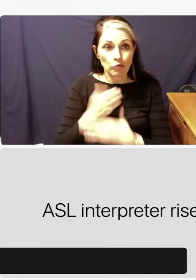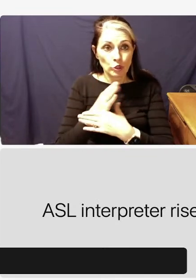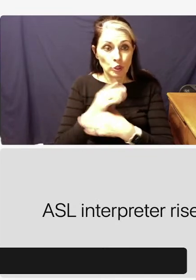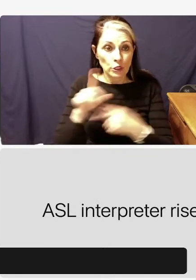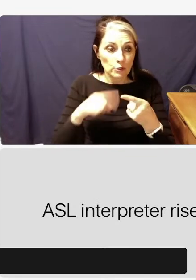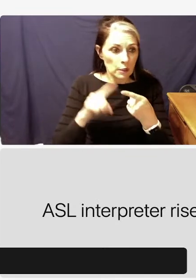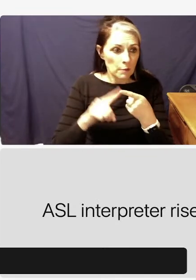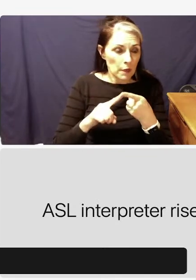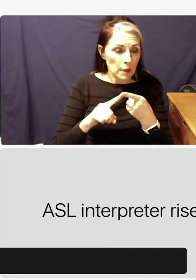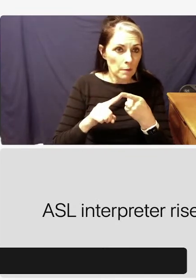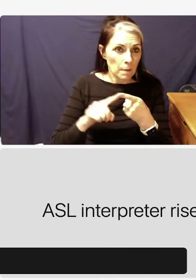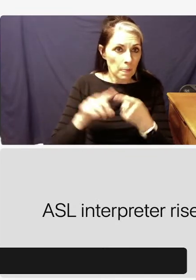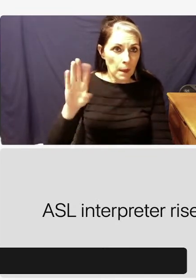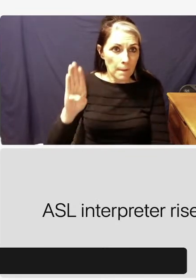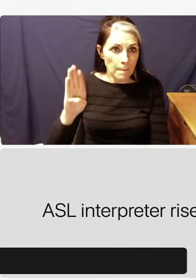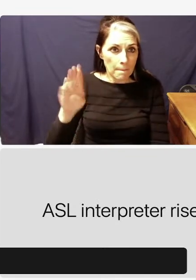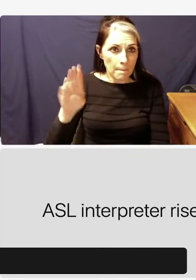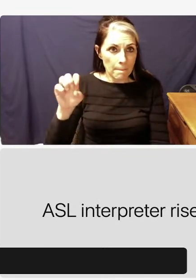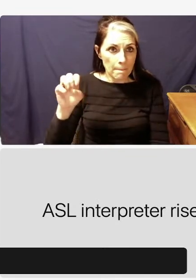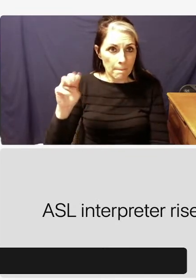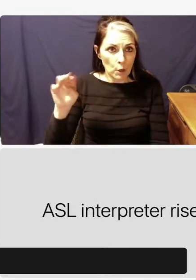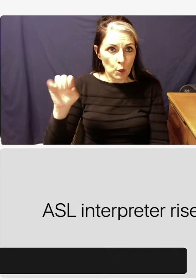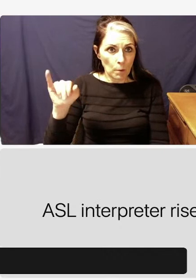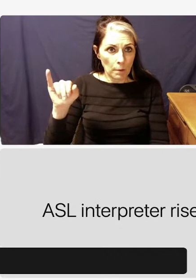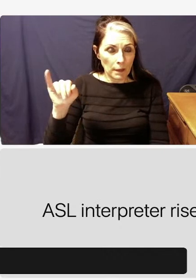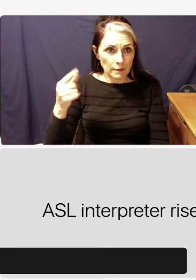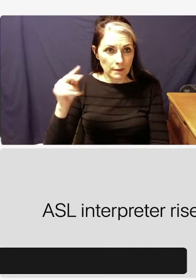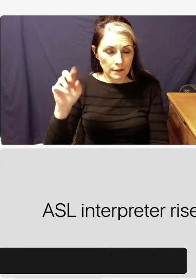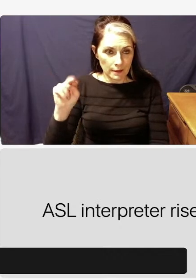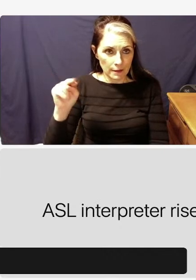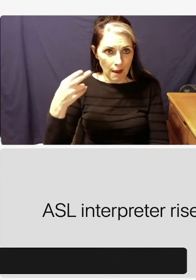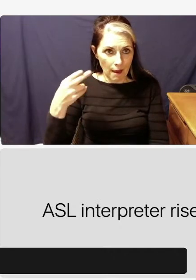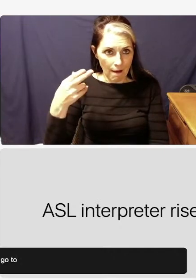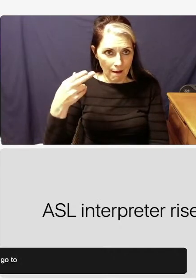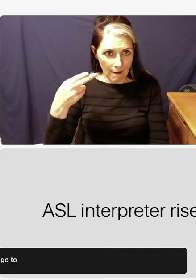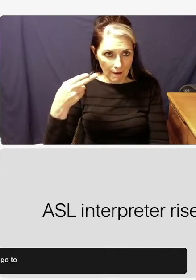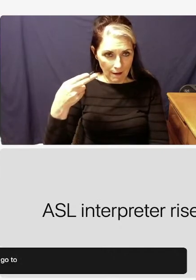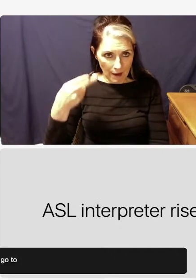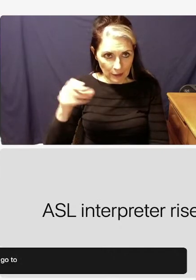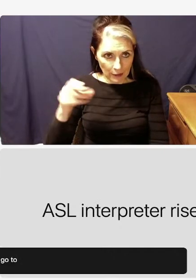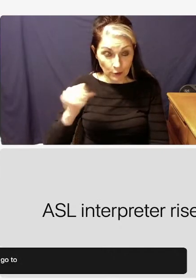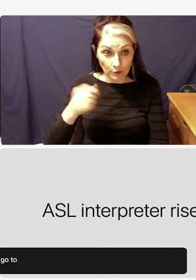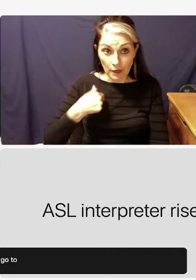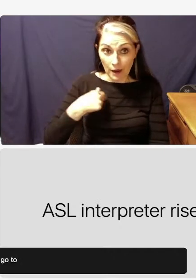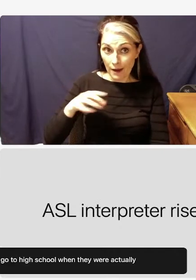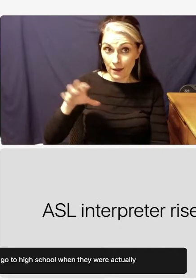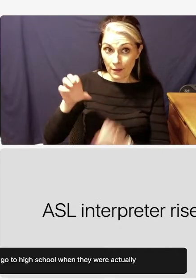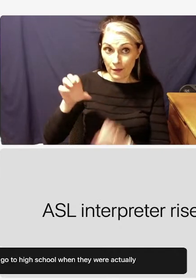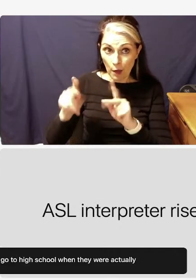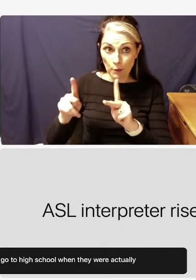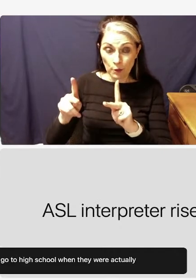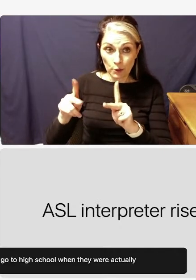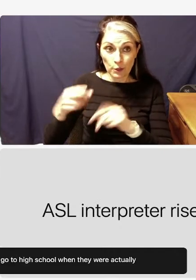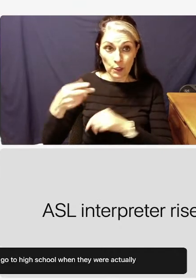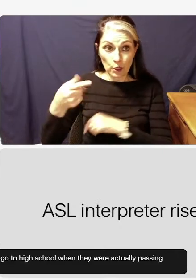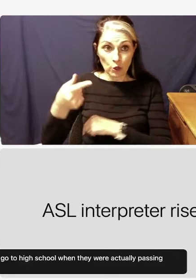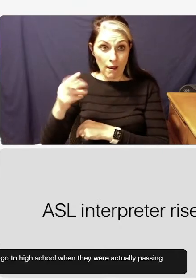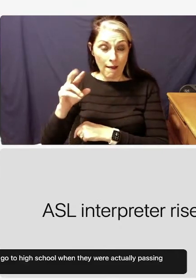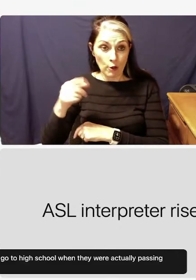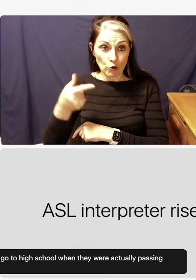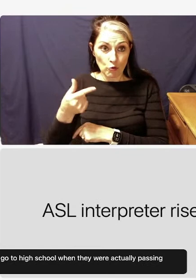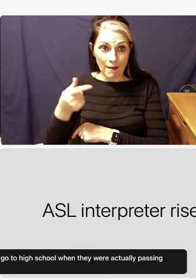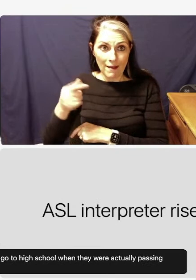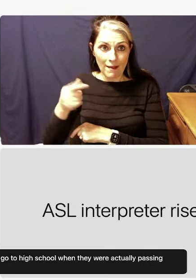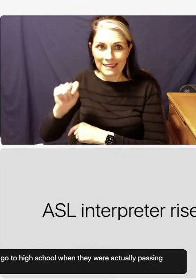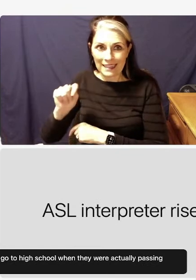at bloomington high school i had the opportunity to go to grand terrace high school when they were actually passing out these gifts to the